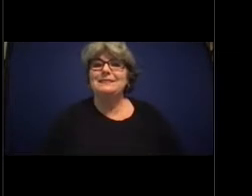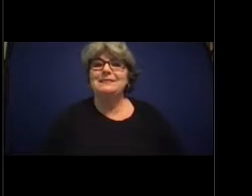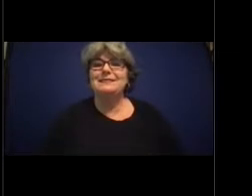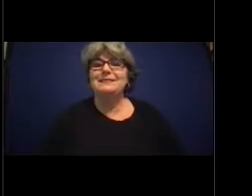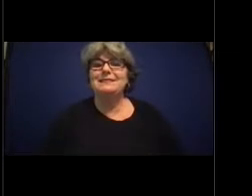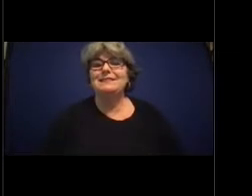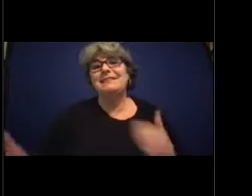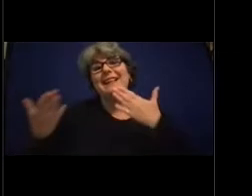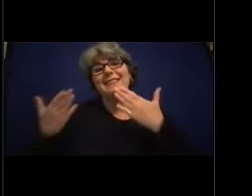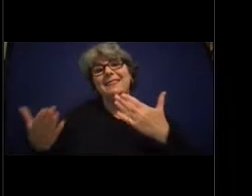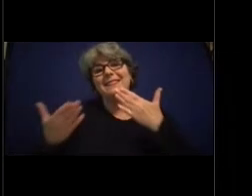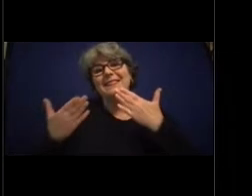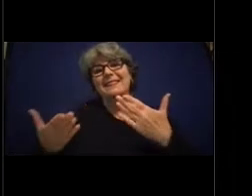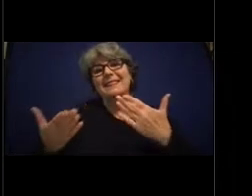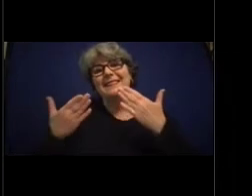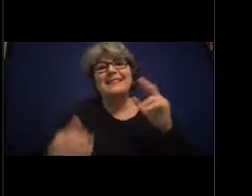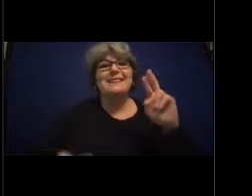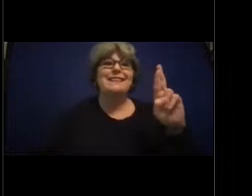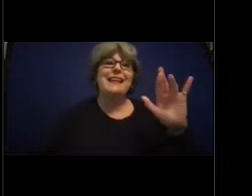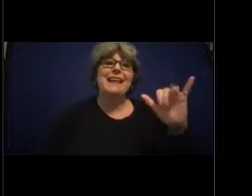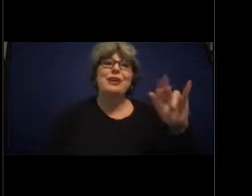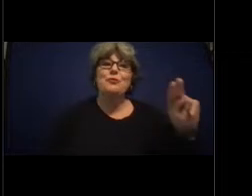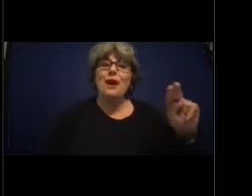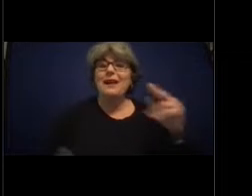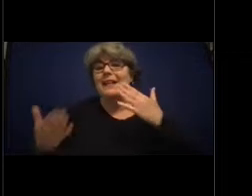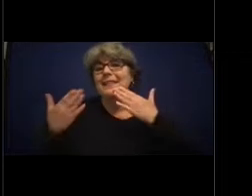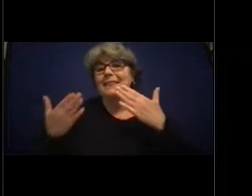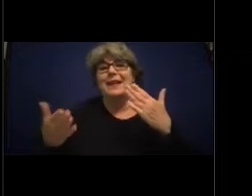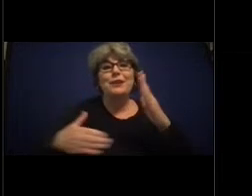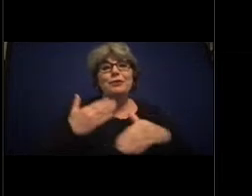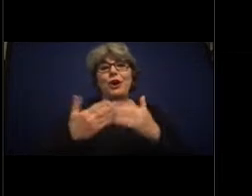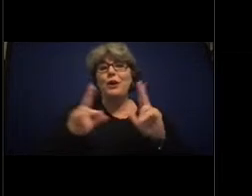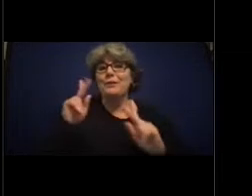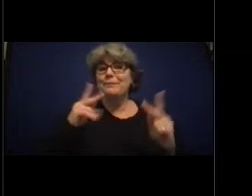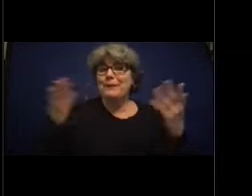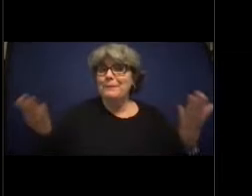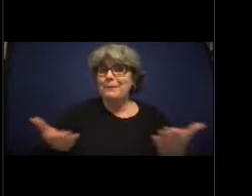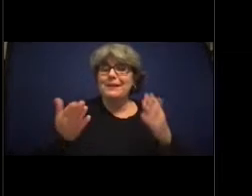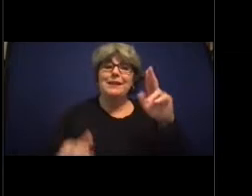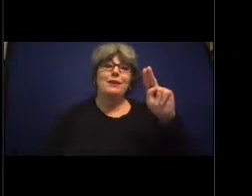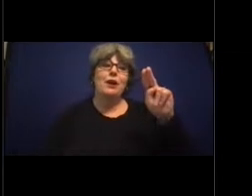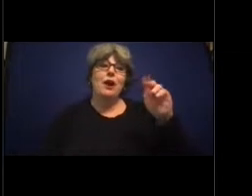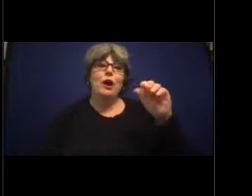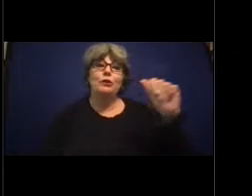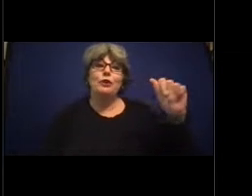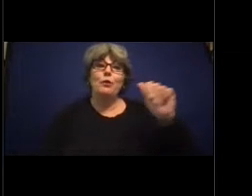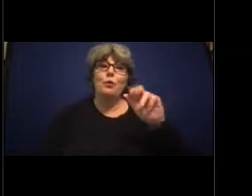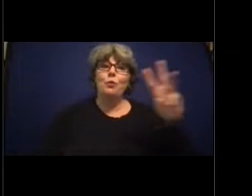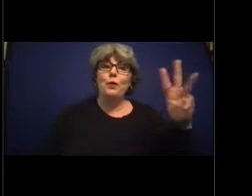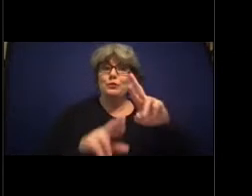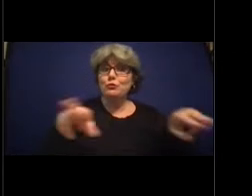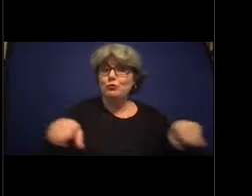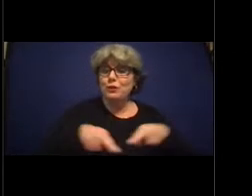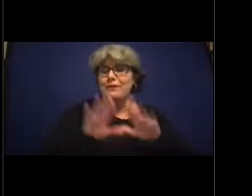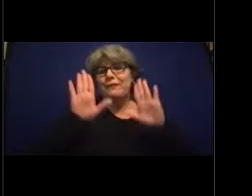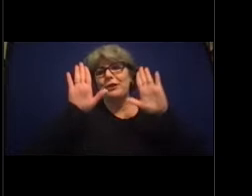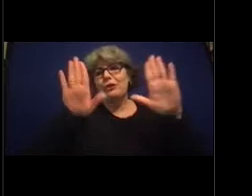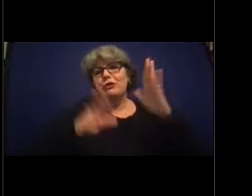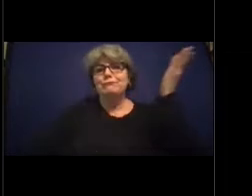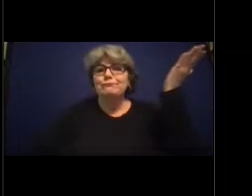Thank you so much, Ryan. And thank you to everybody on the NOAA West regional team for your amazing